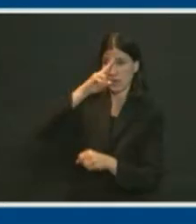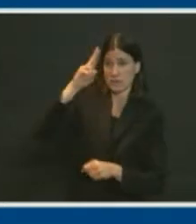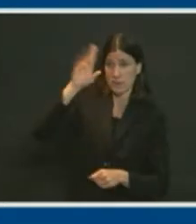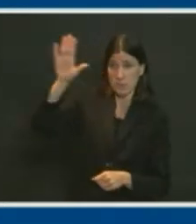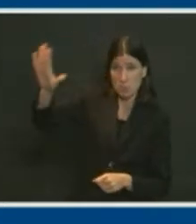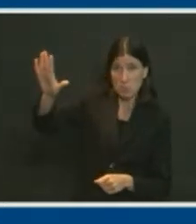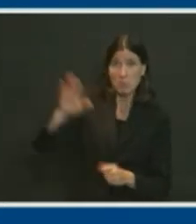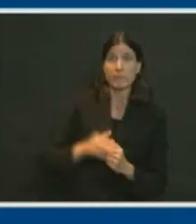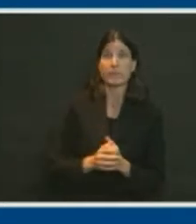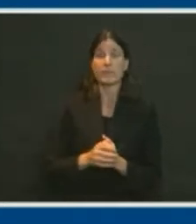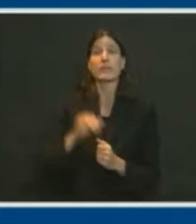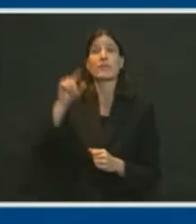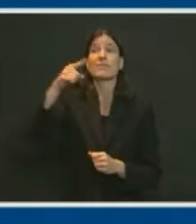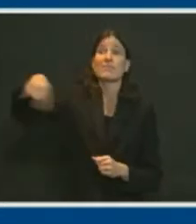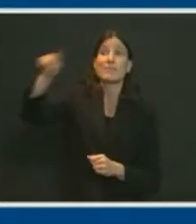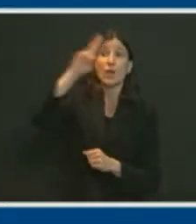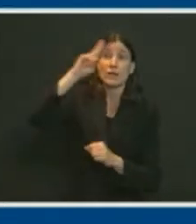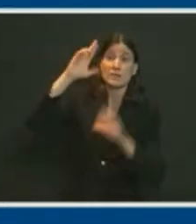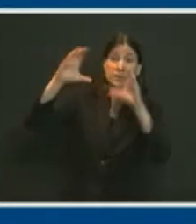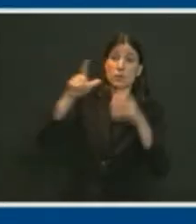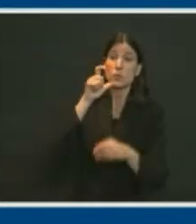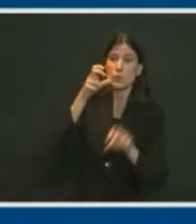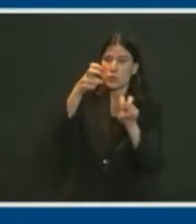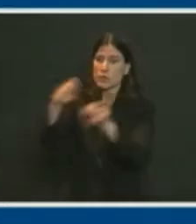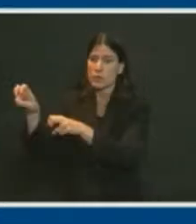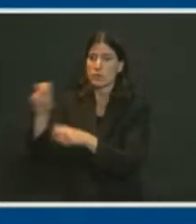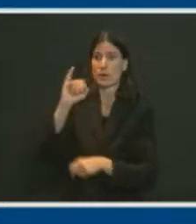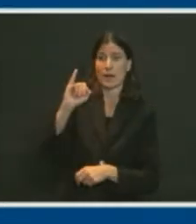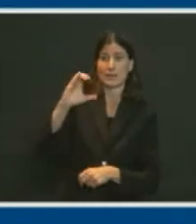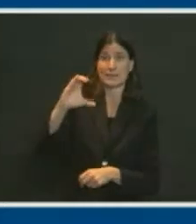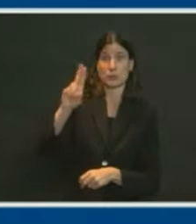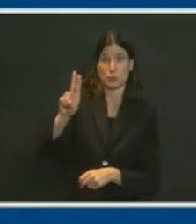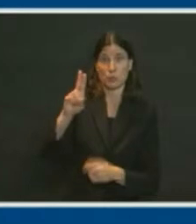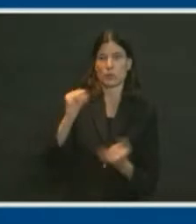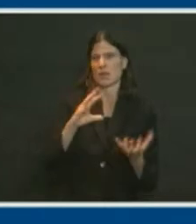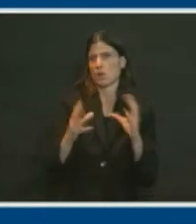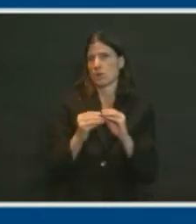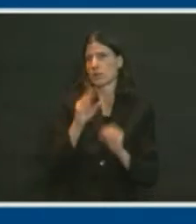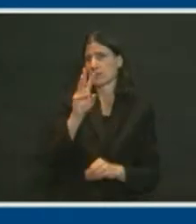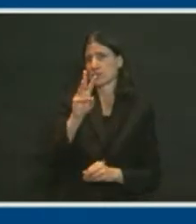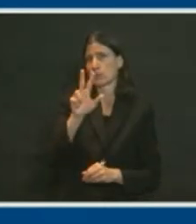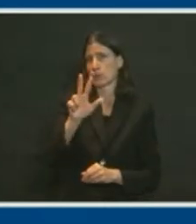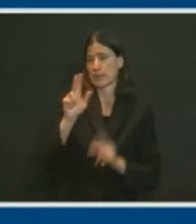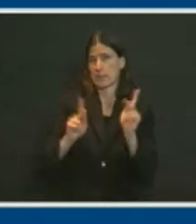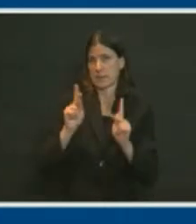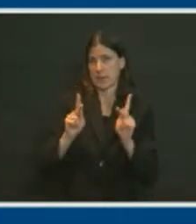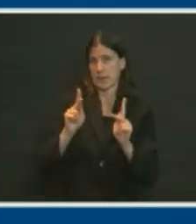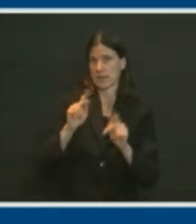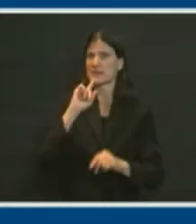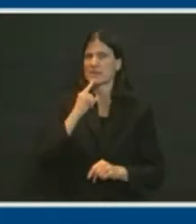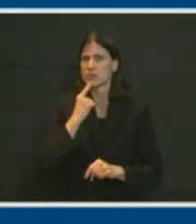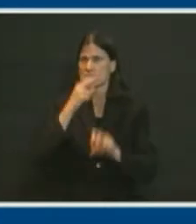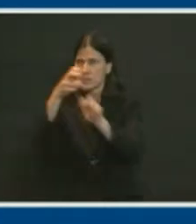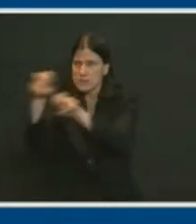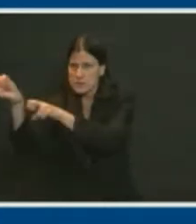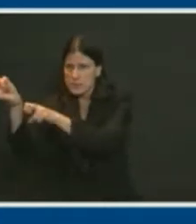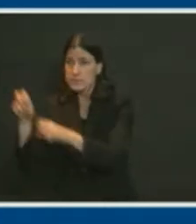currently in the intensive care unit, and 41 of those 63 are currently on a ventilator.